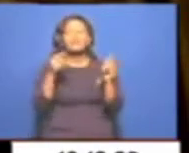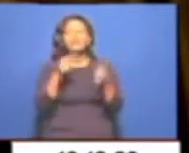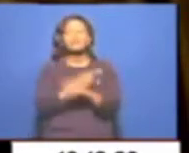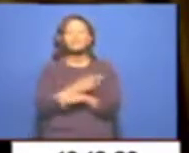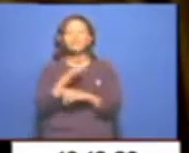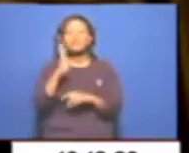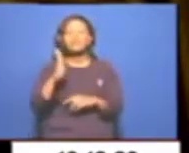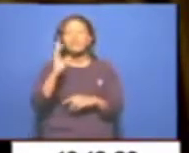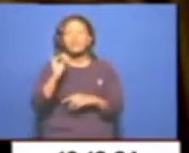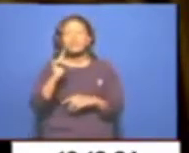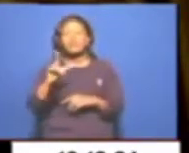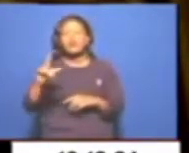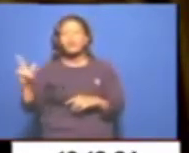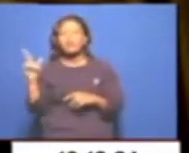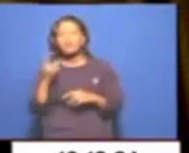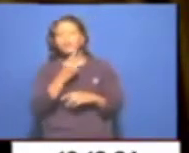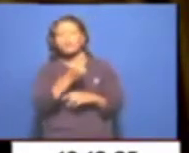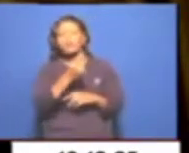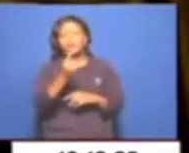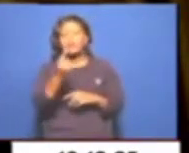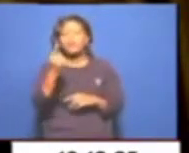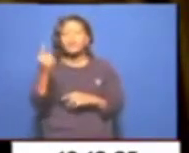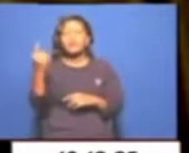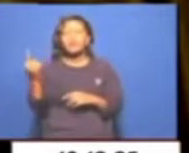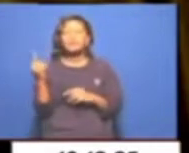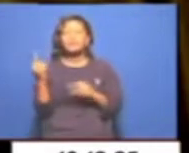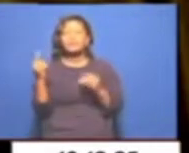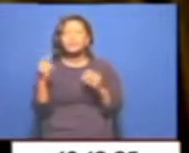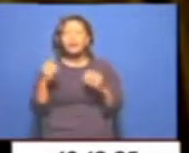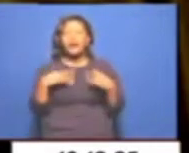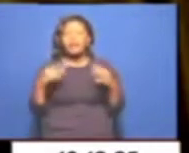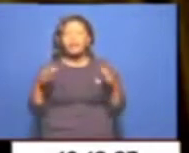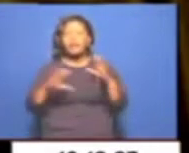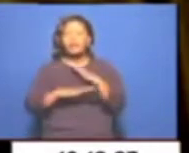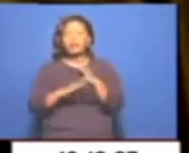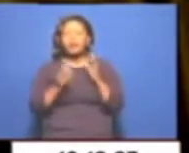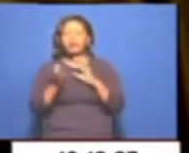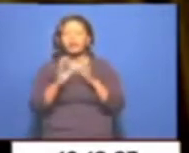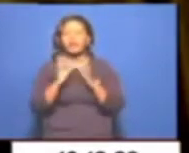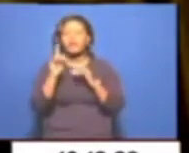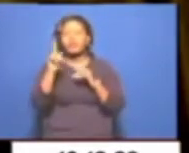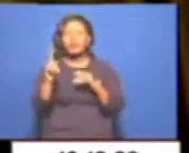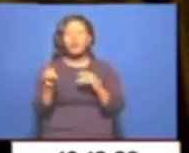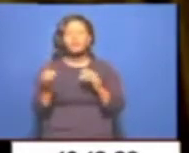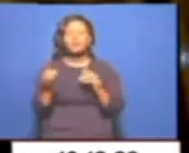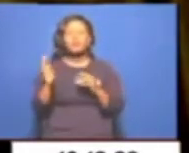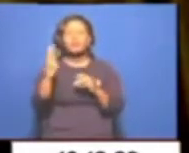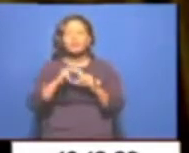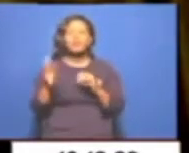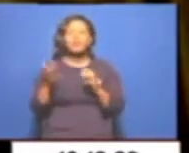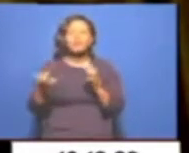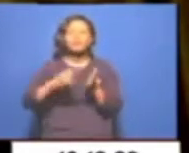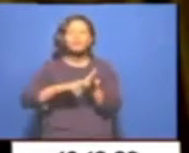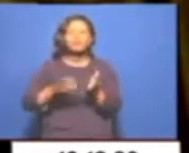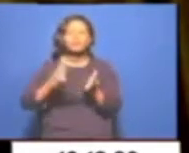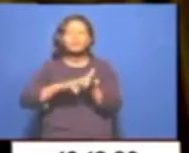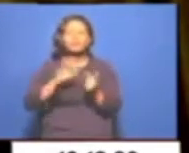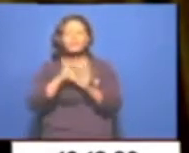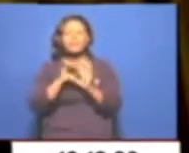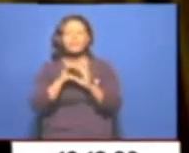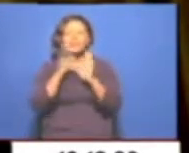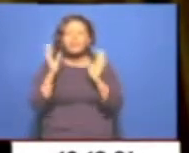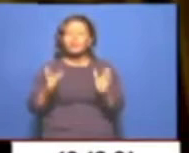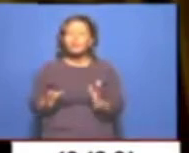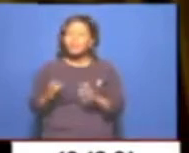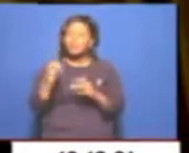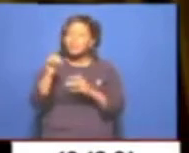all over the country, each particular bill meeting the threshold of at least 1 million registered voters supporting it. That is what they should have